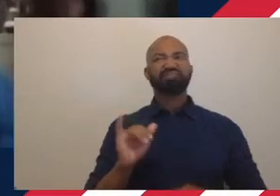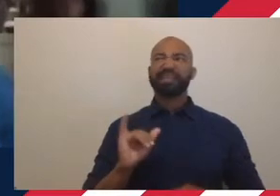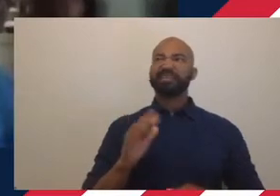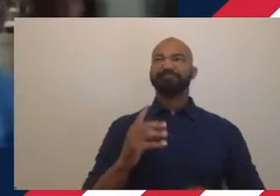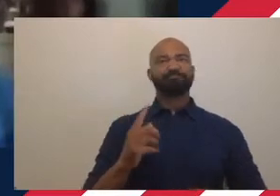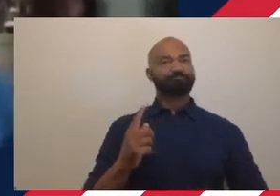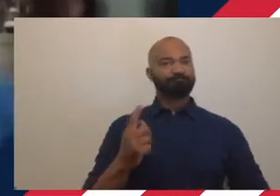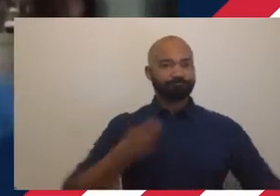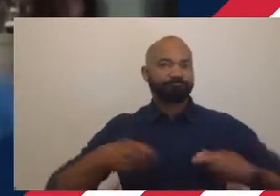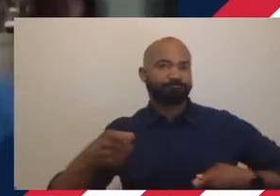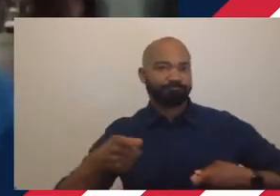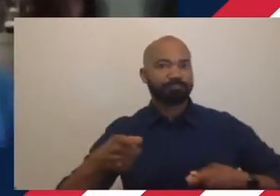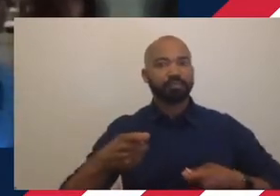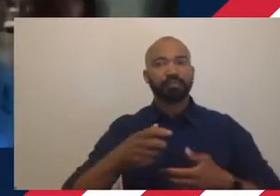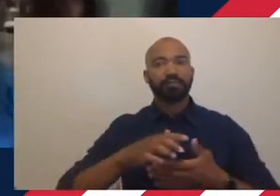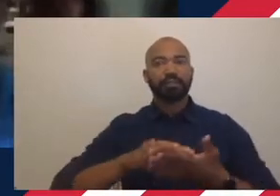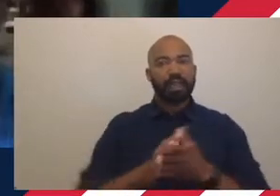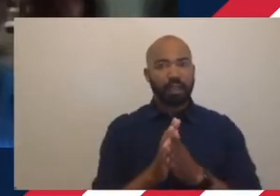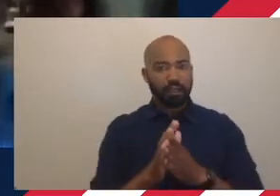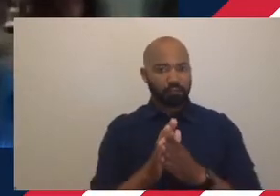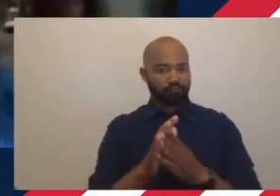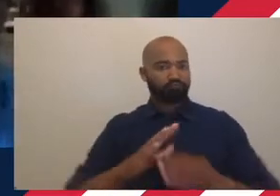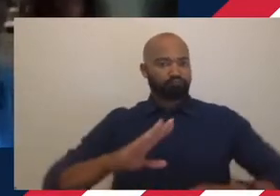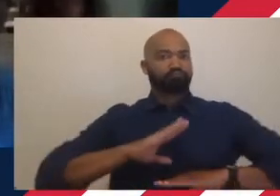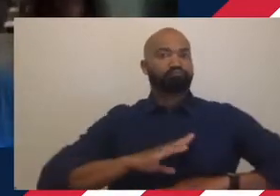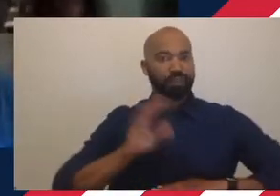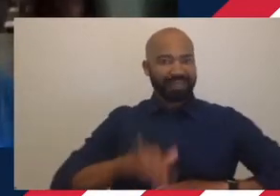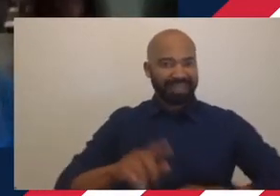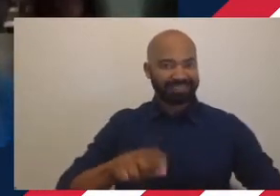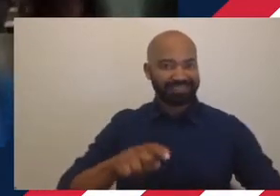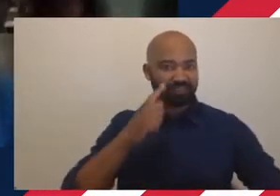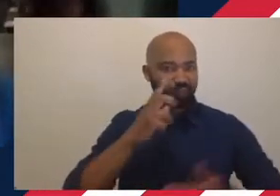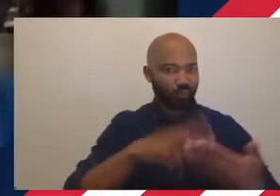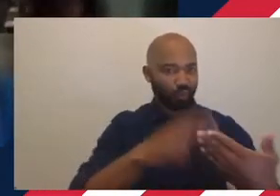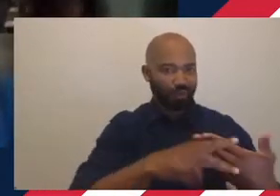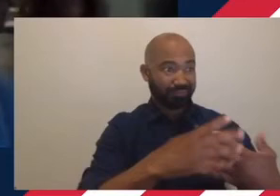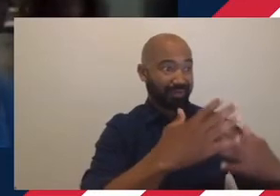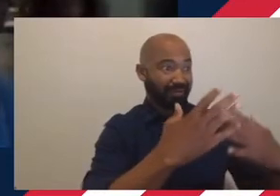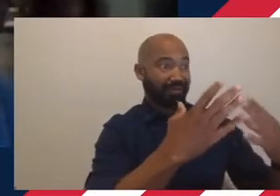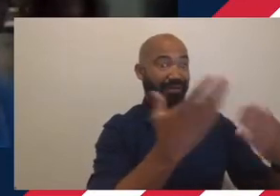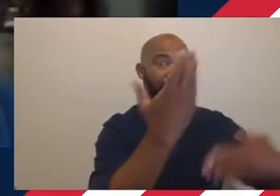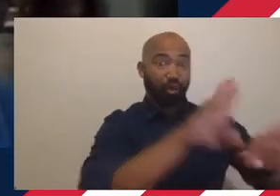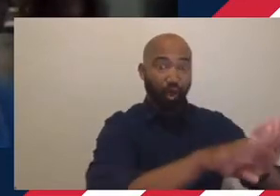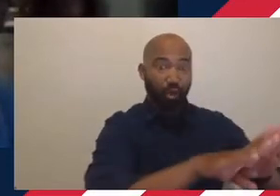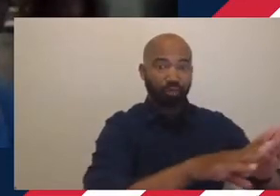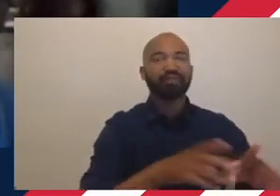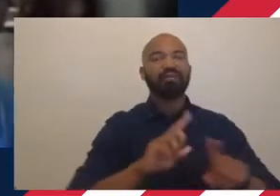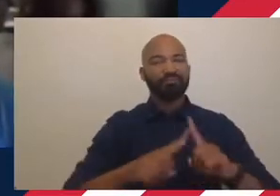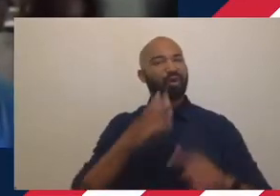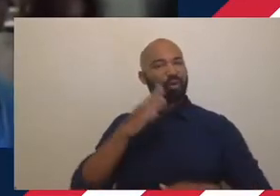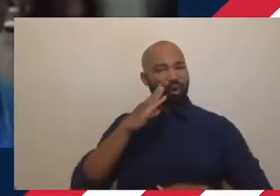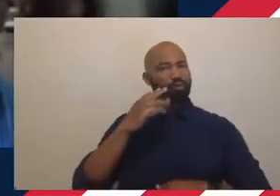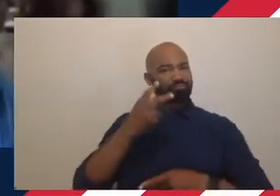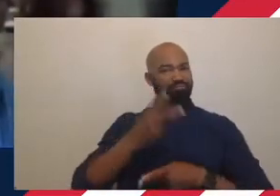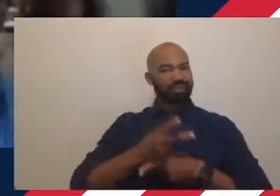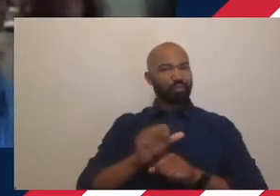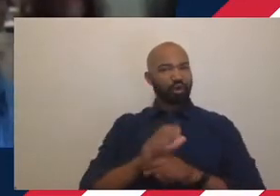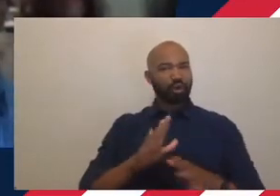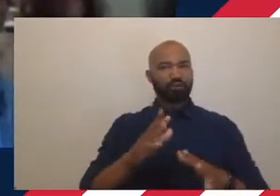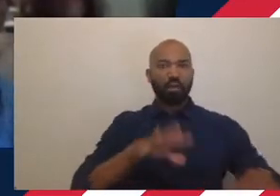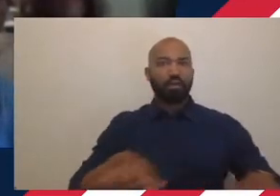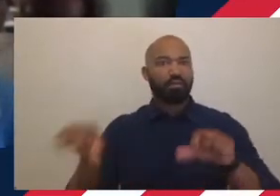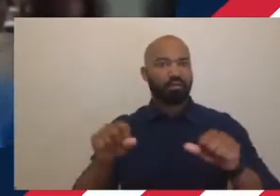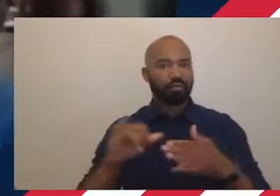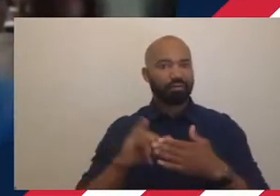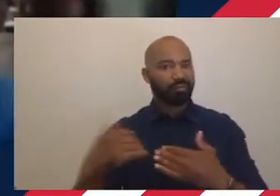working to fulfill that void. And so that's really critical at this point in the lives of home